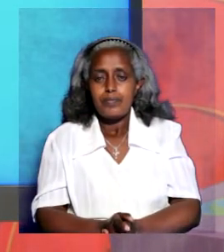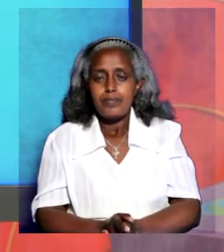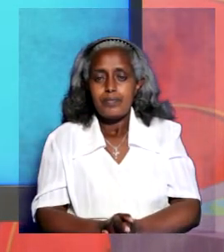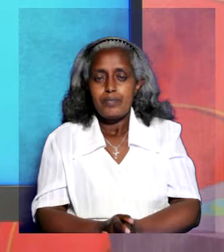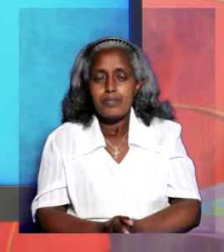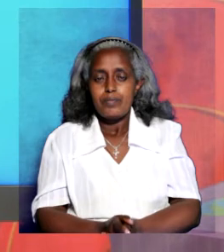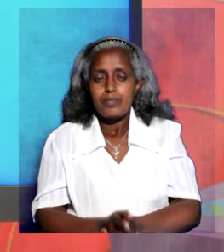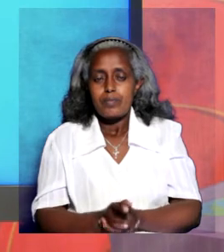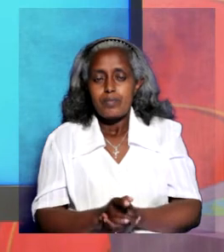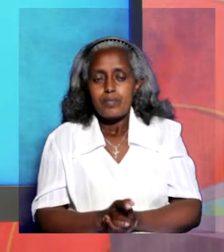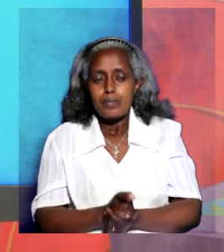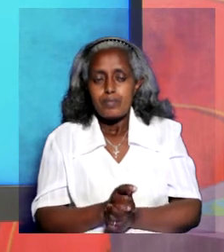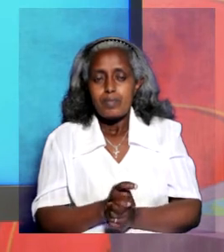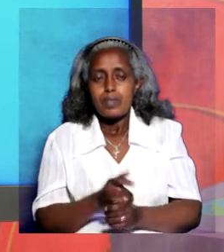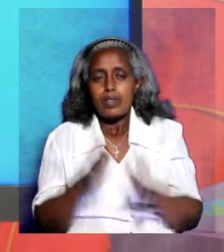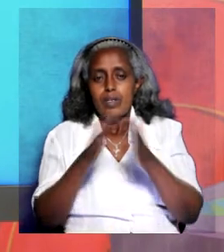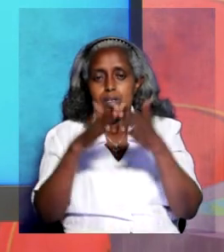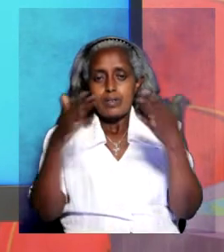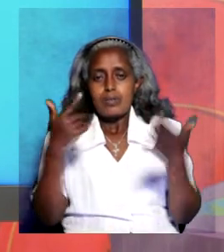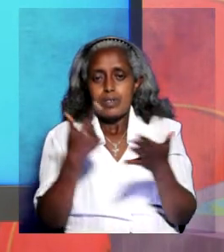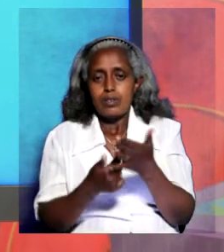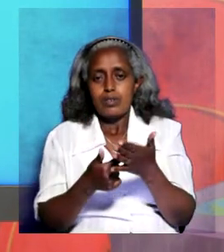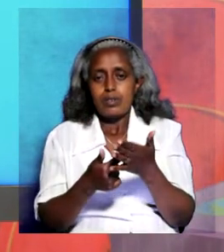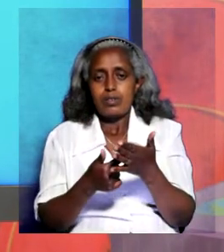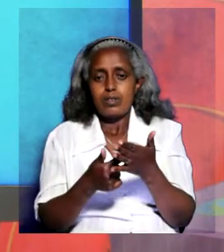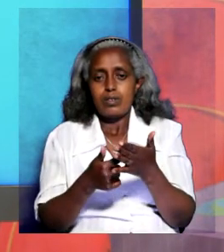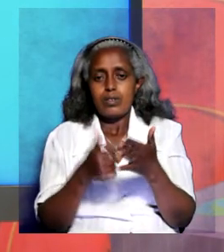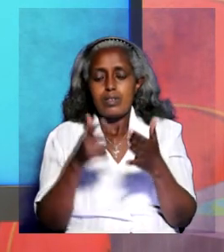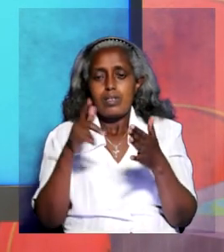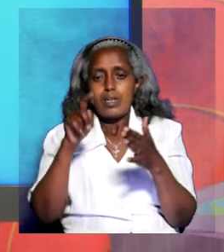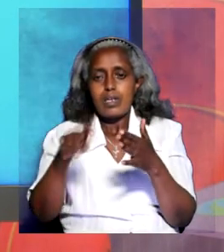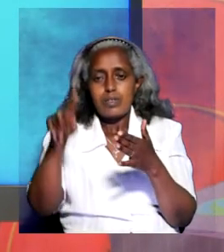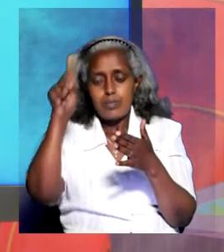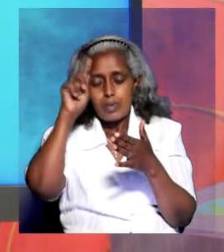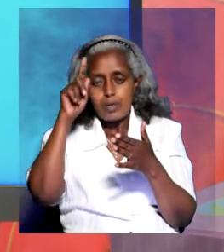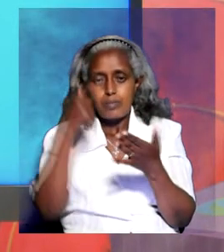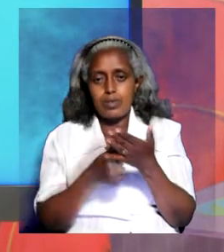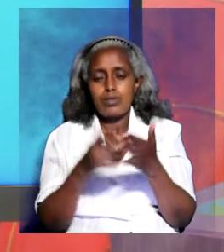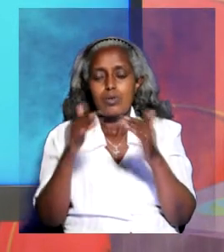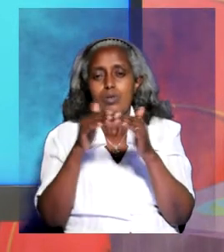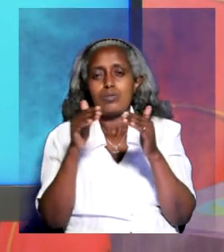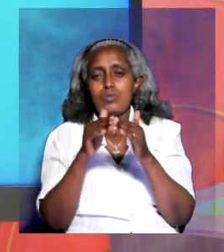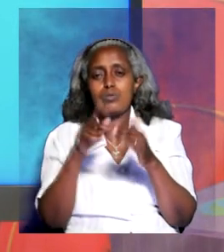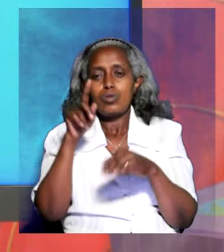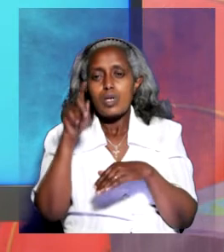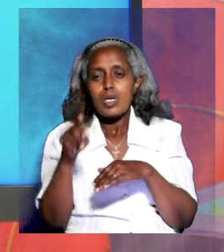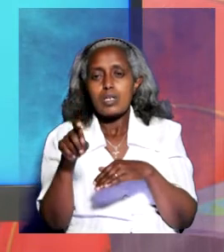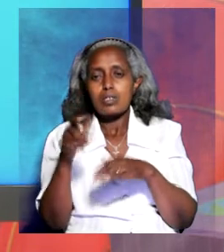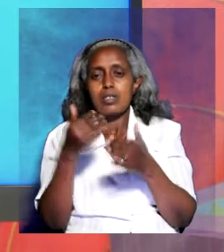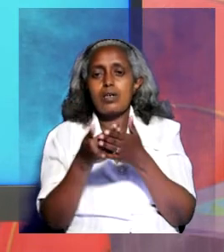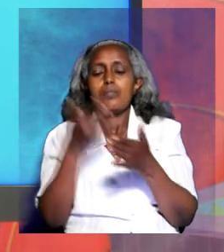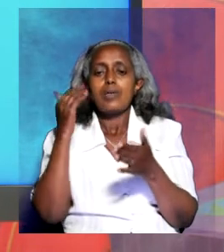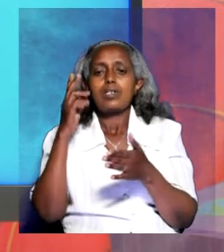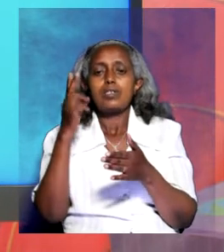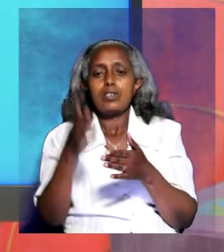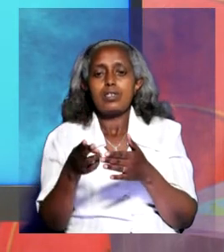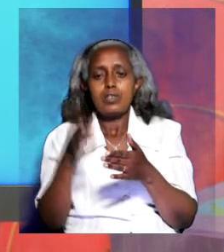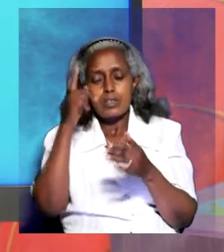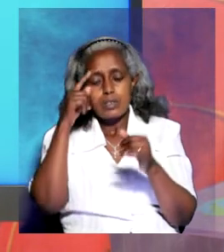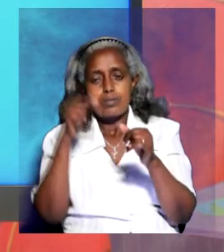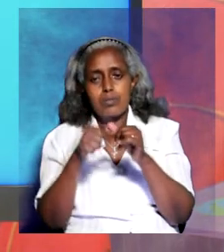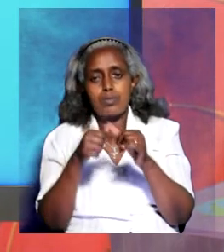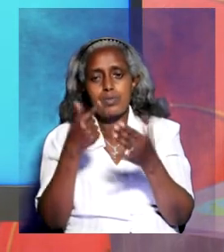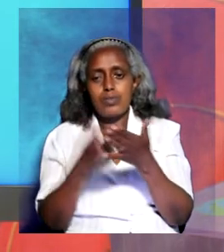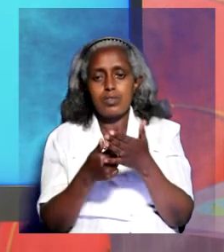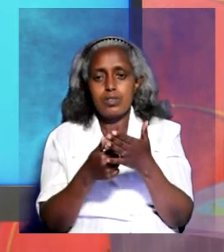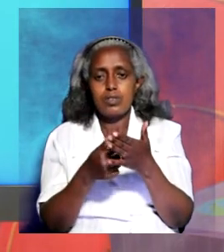And x prime is, I can write, x prime is equal to this, x minus h, if you remember, we derive